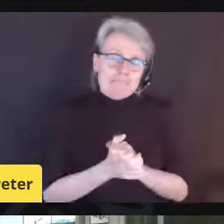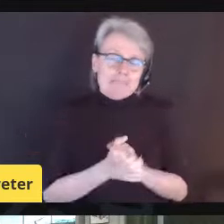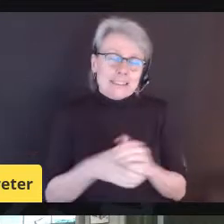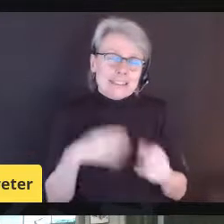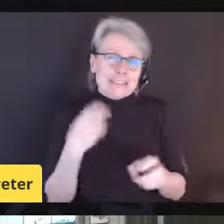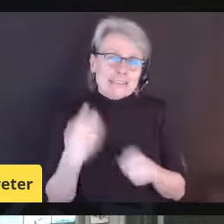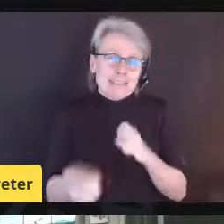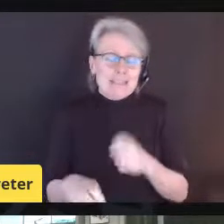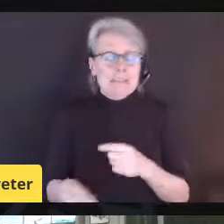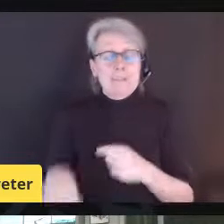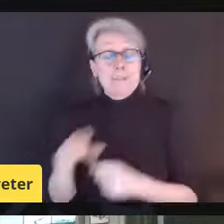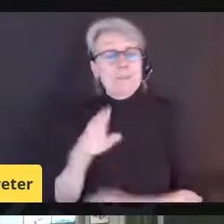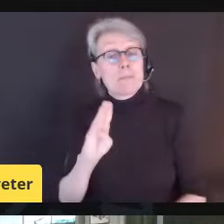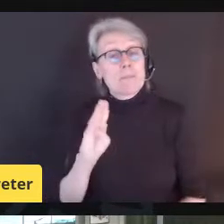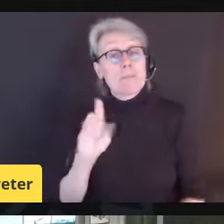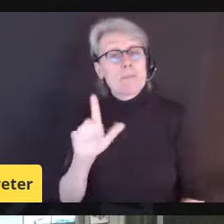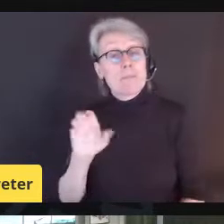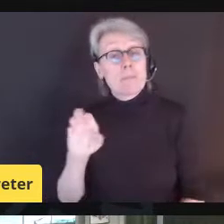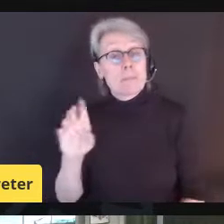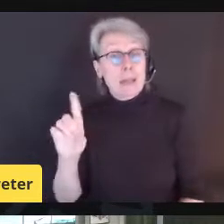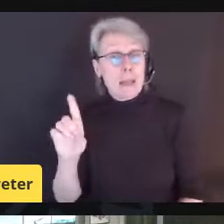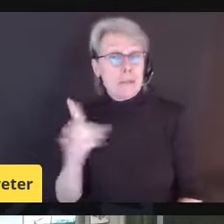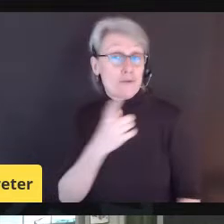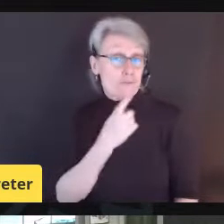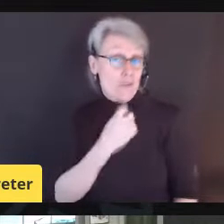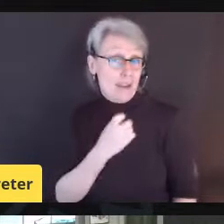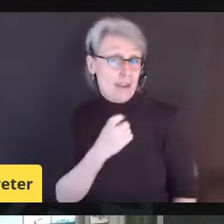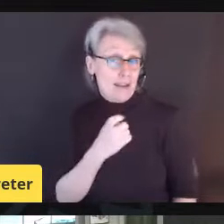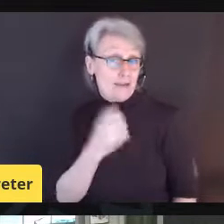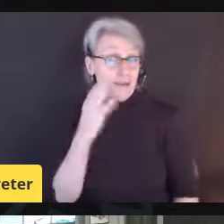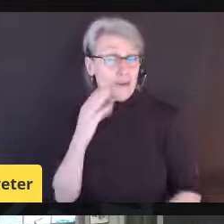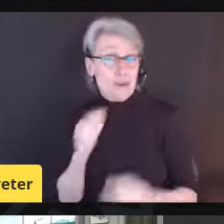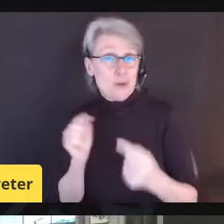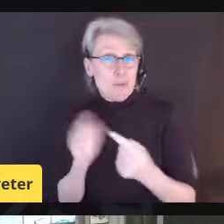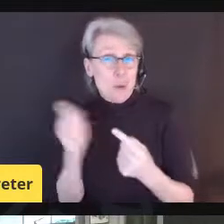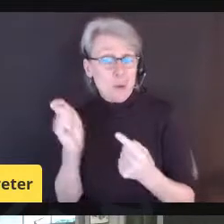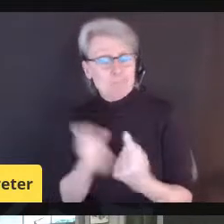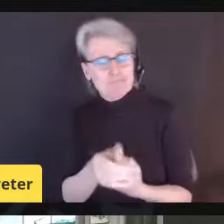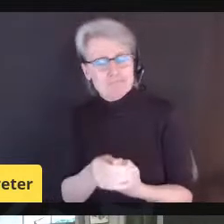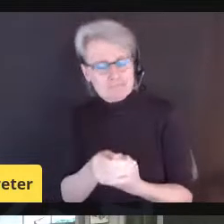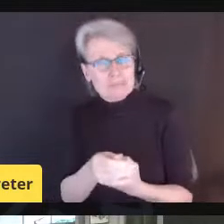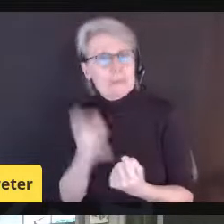Blood is the nice, good red stuff when you poke yourself and it comes up.